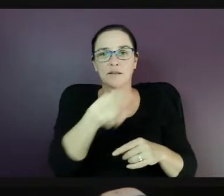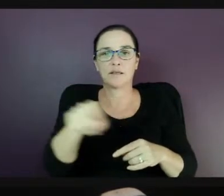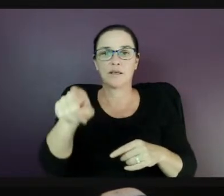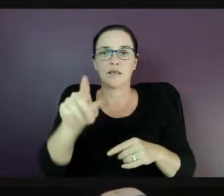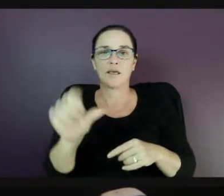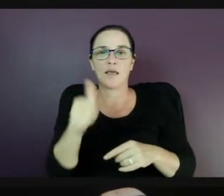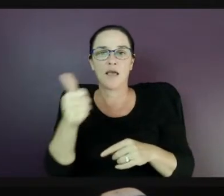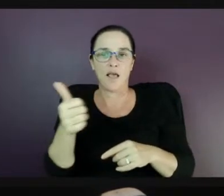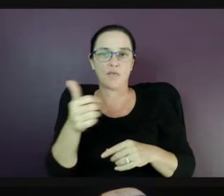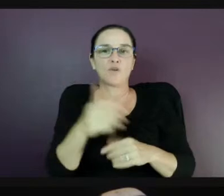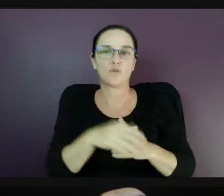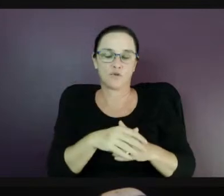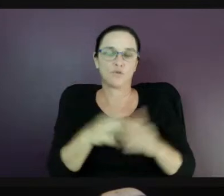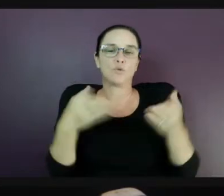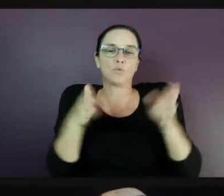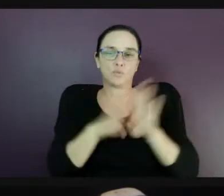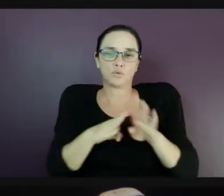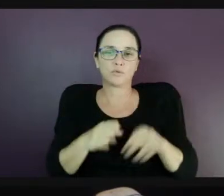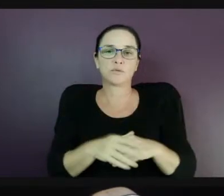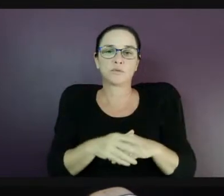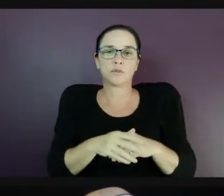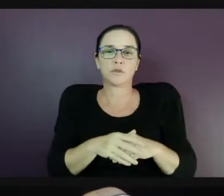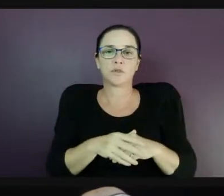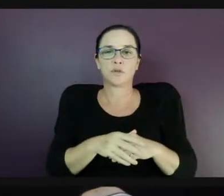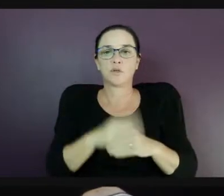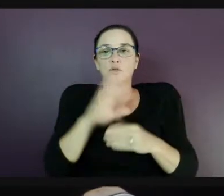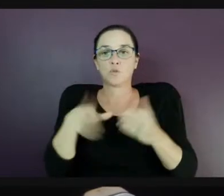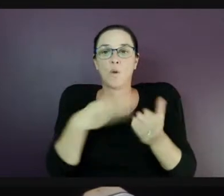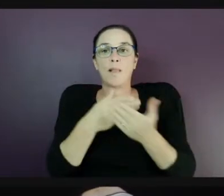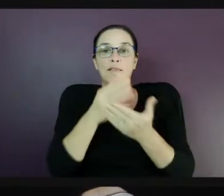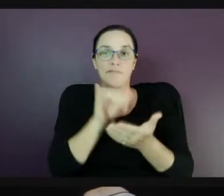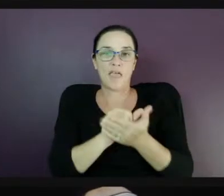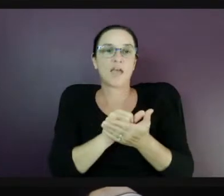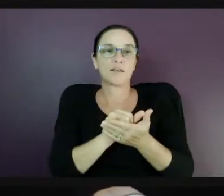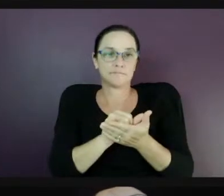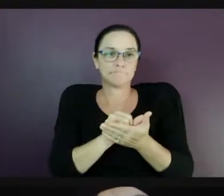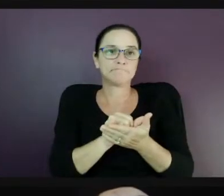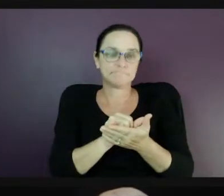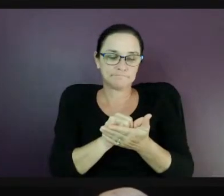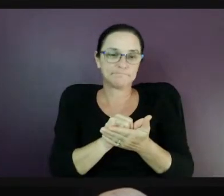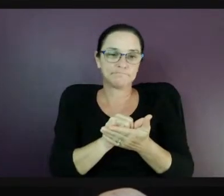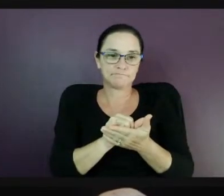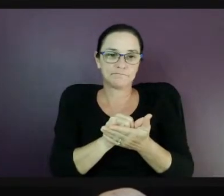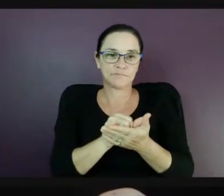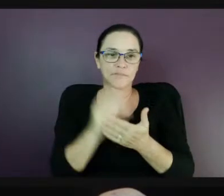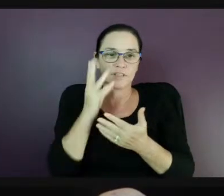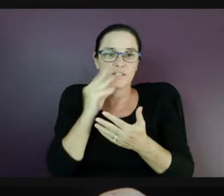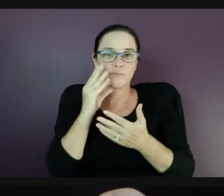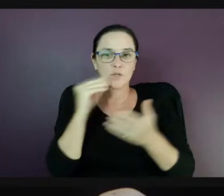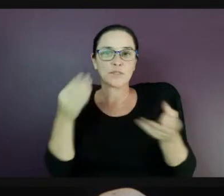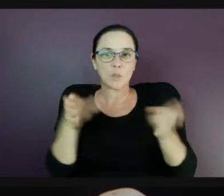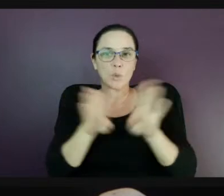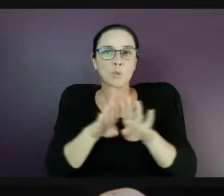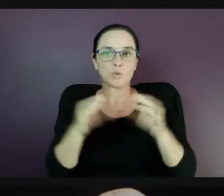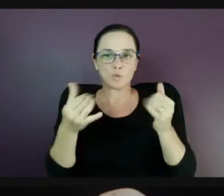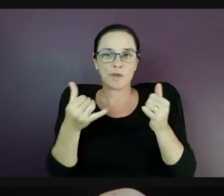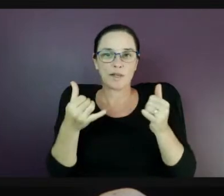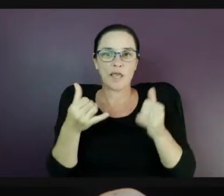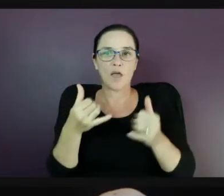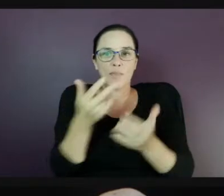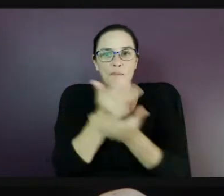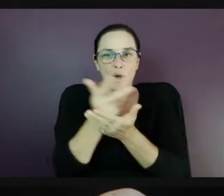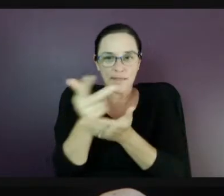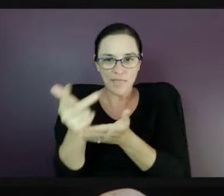also closed. So all this area here is experiencing closures. At least these roads and parking lots